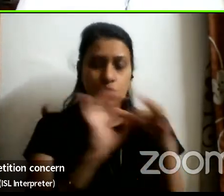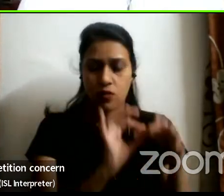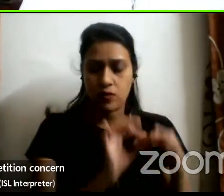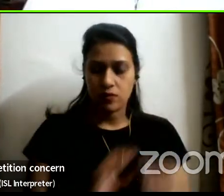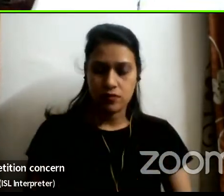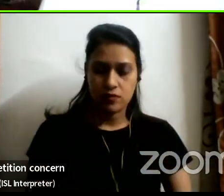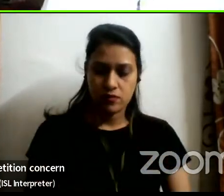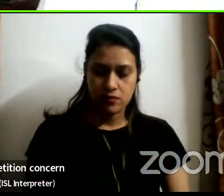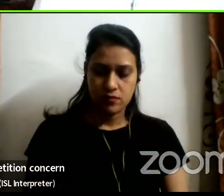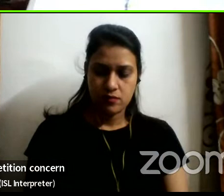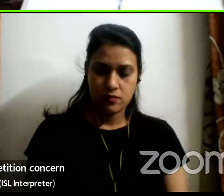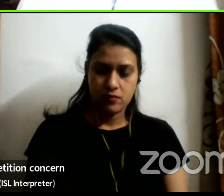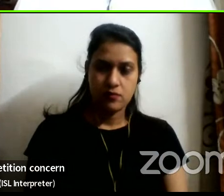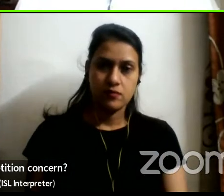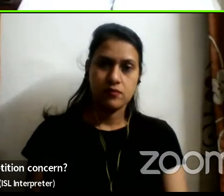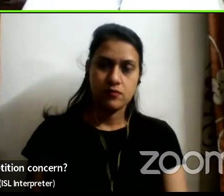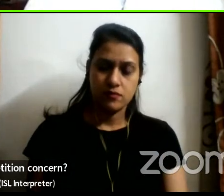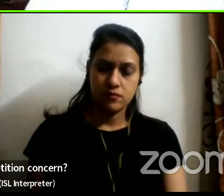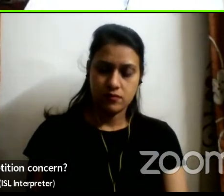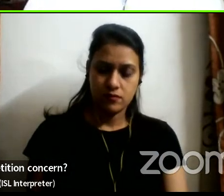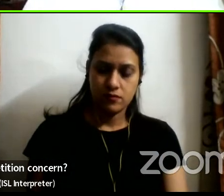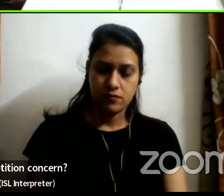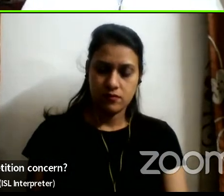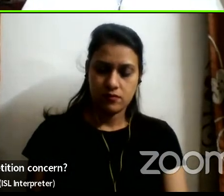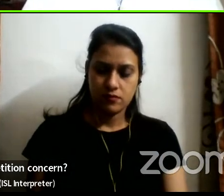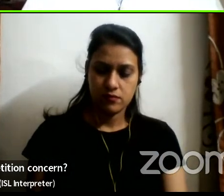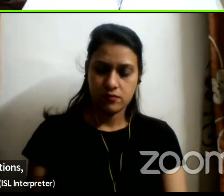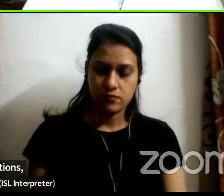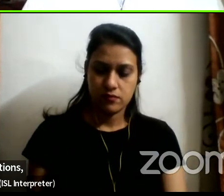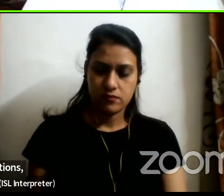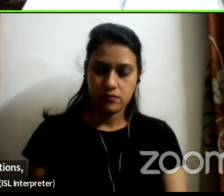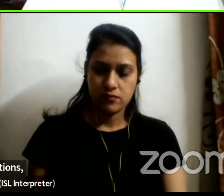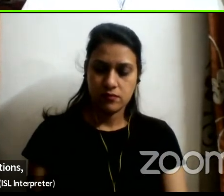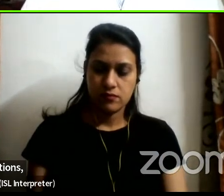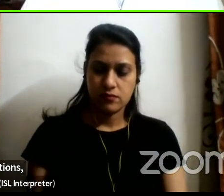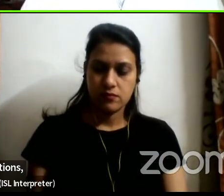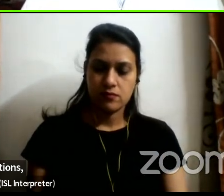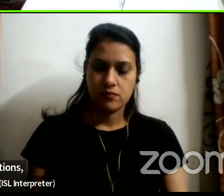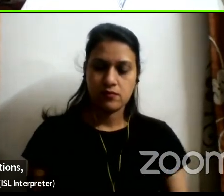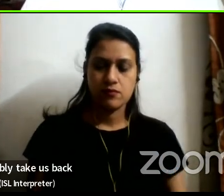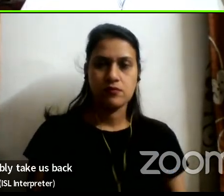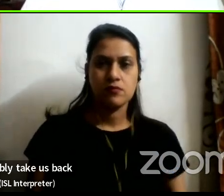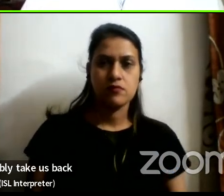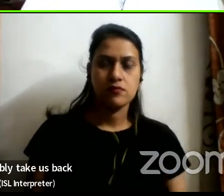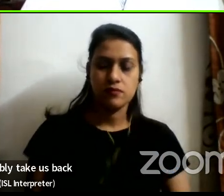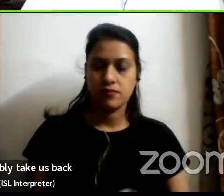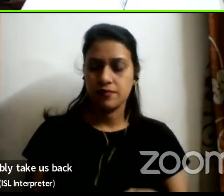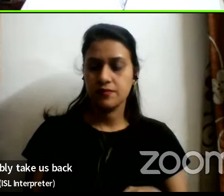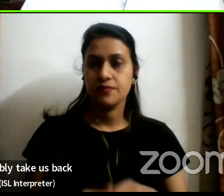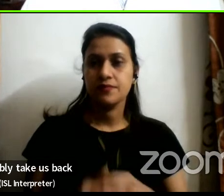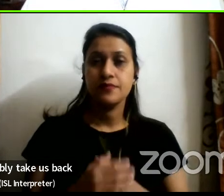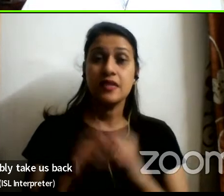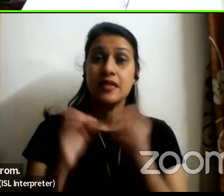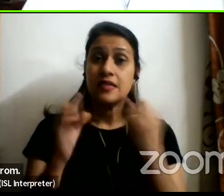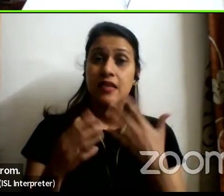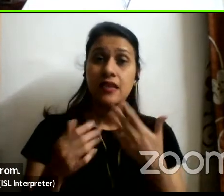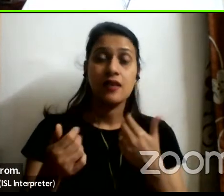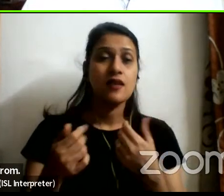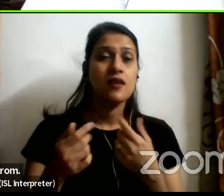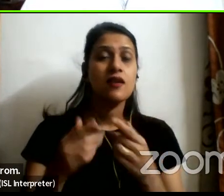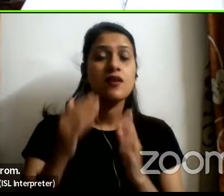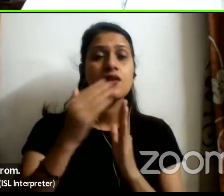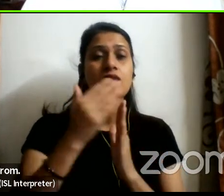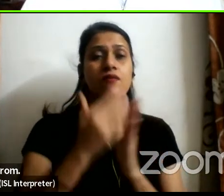Okay, I think this data questions probably take us back to where we had started from, that World Trade Organization issue,